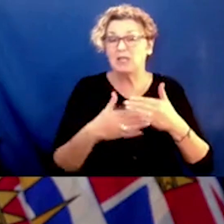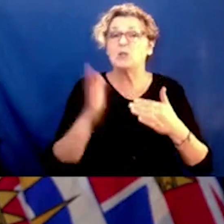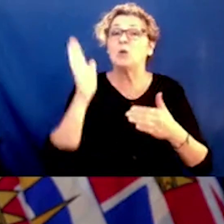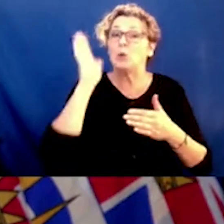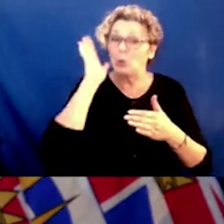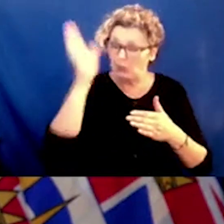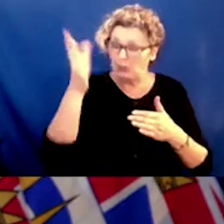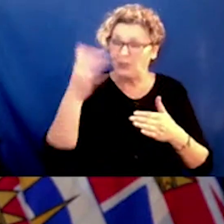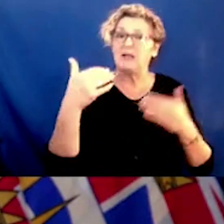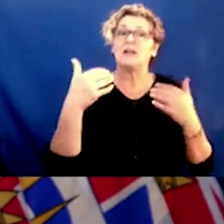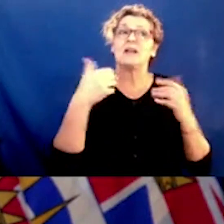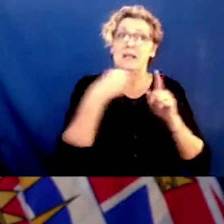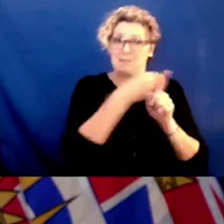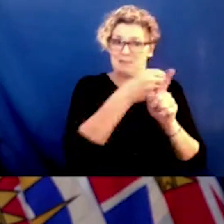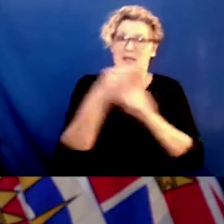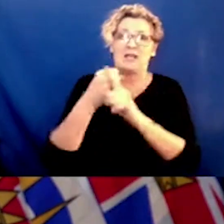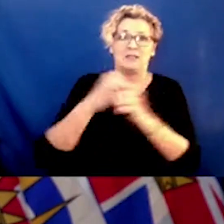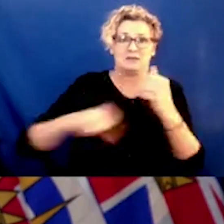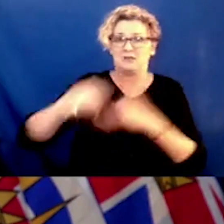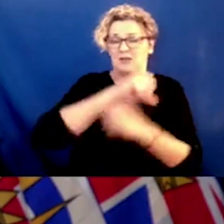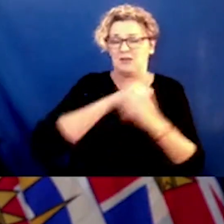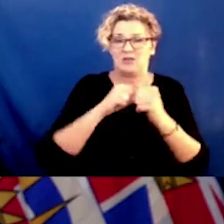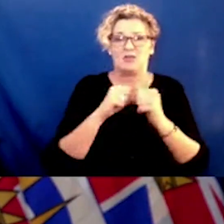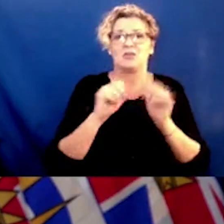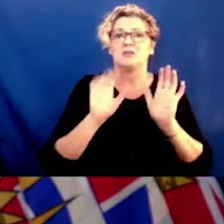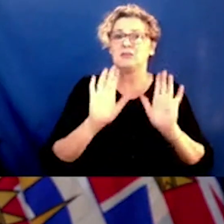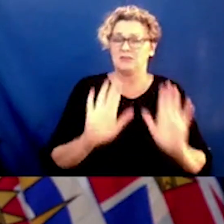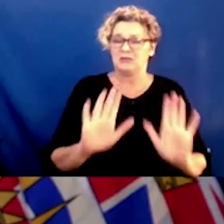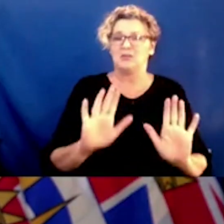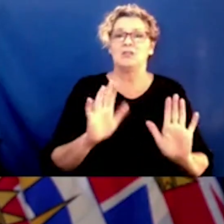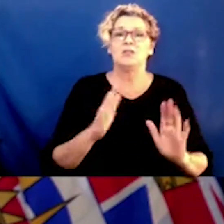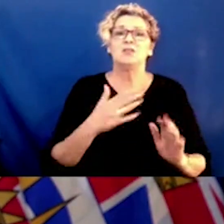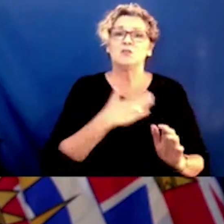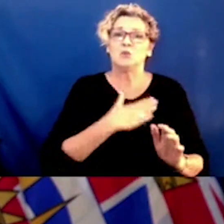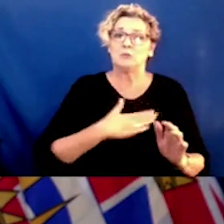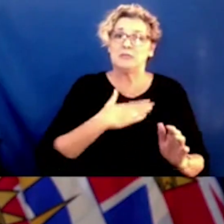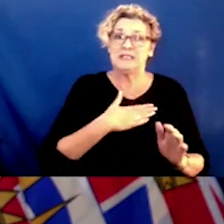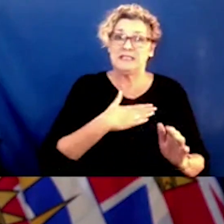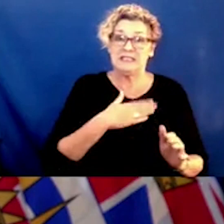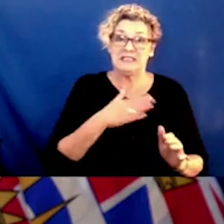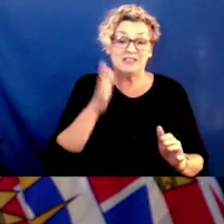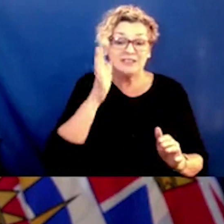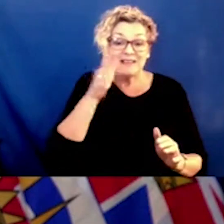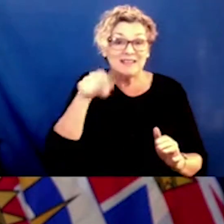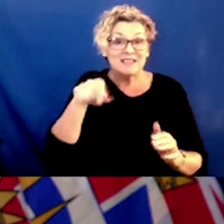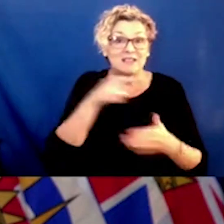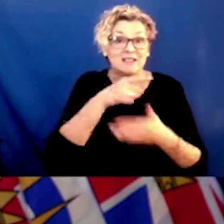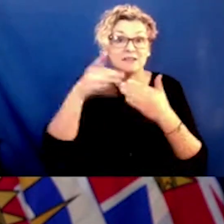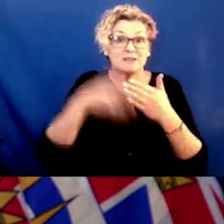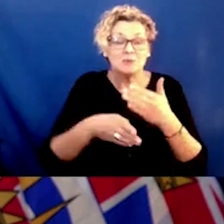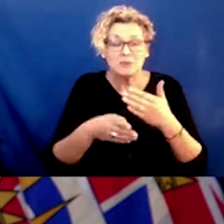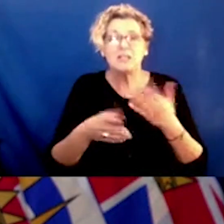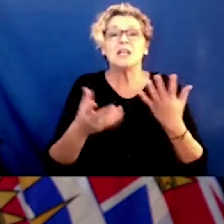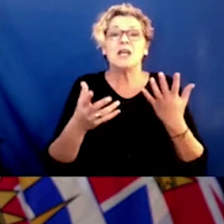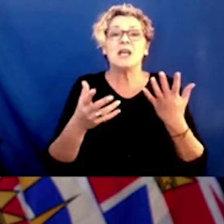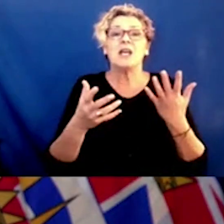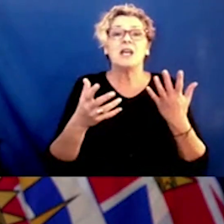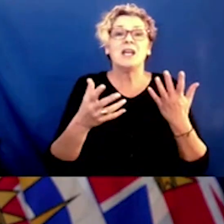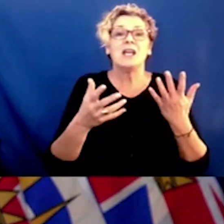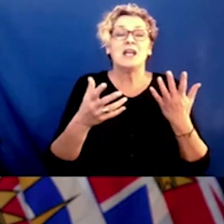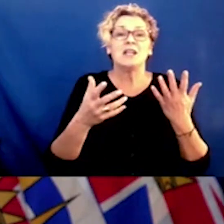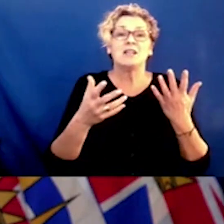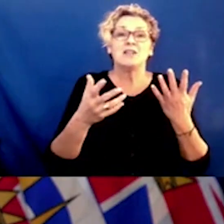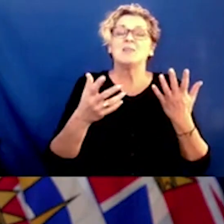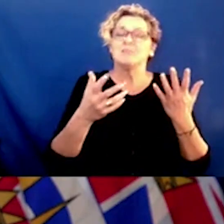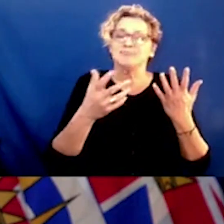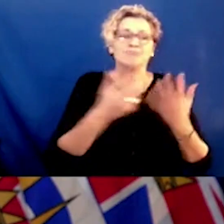protect seniors and elders in our communities and in our long-term care. Our actions today have a direct impact